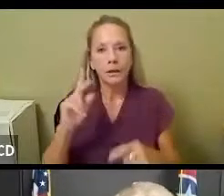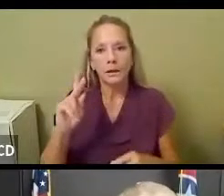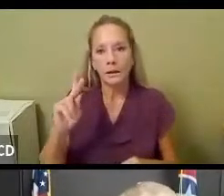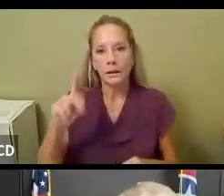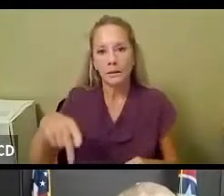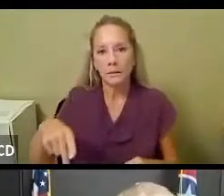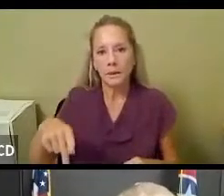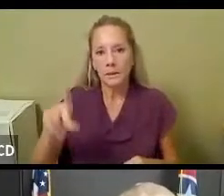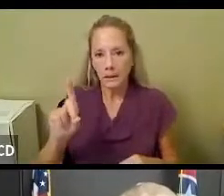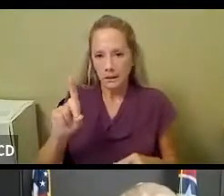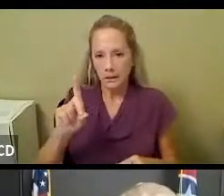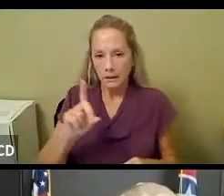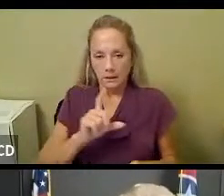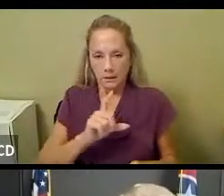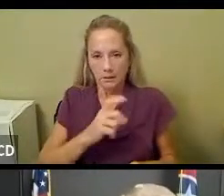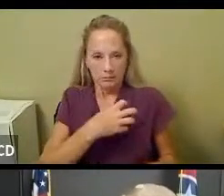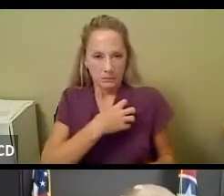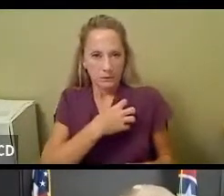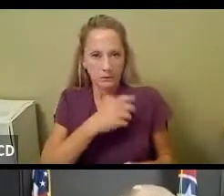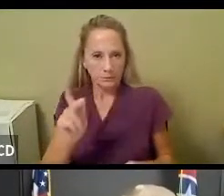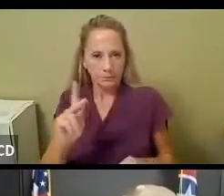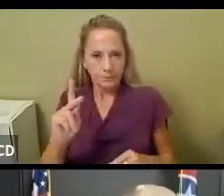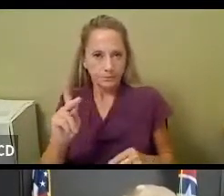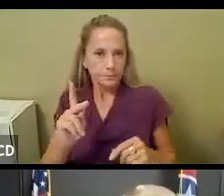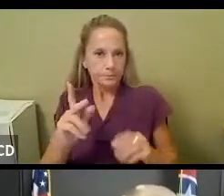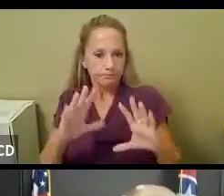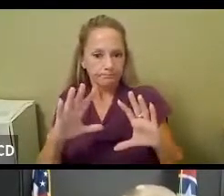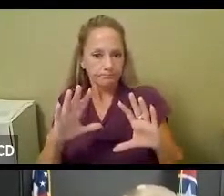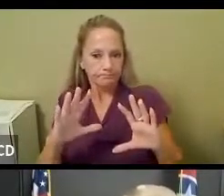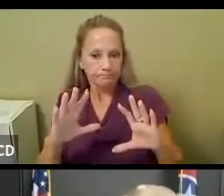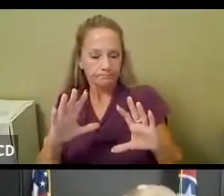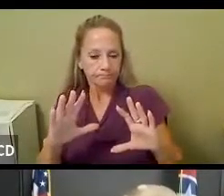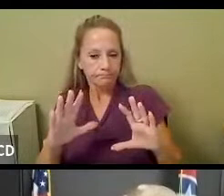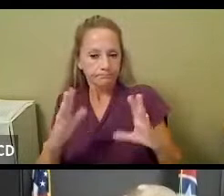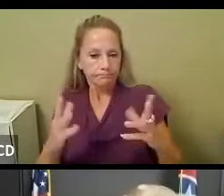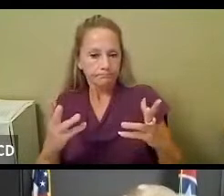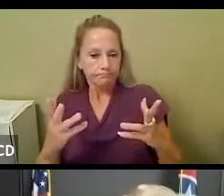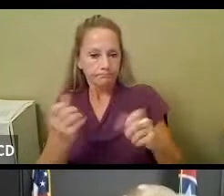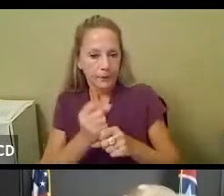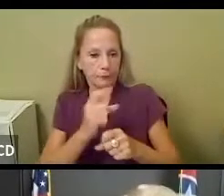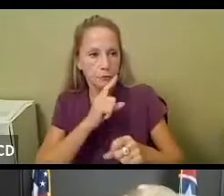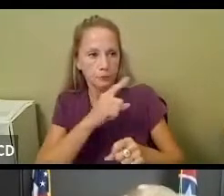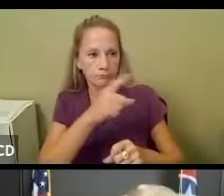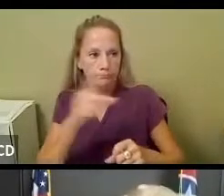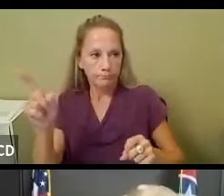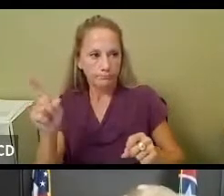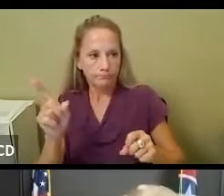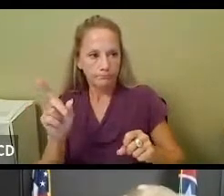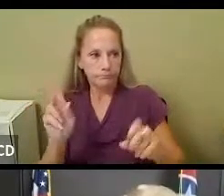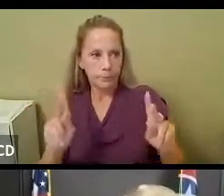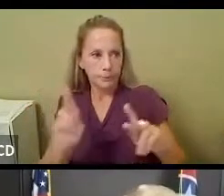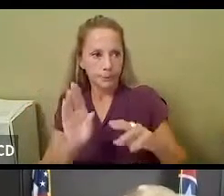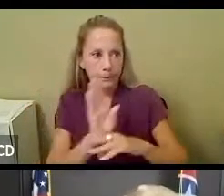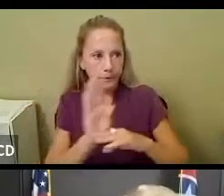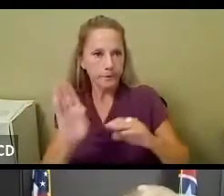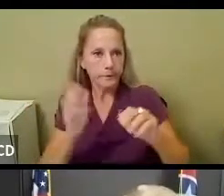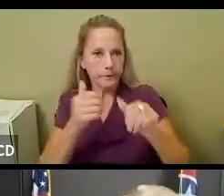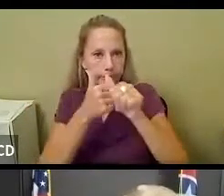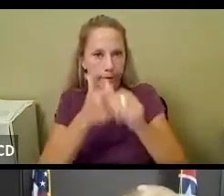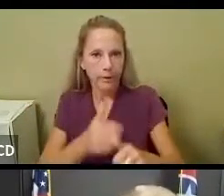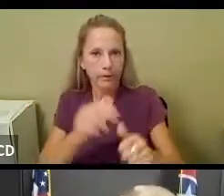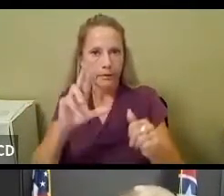KPD enforcing the regulations, is there a way that they could support your staff? And I'm really,